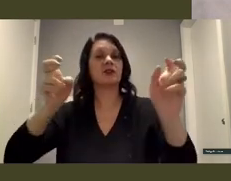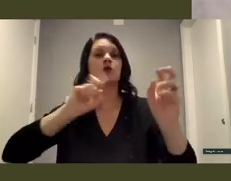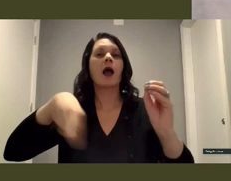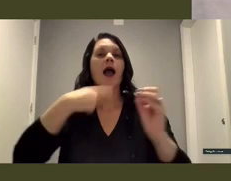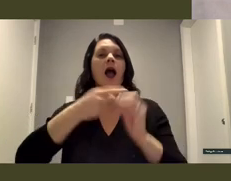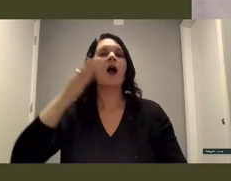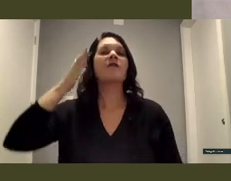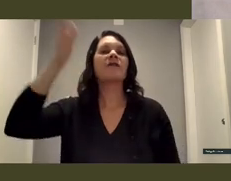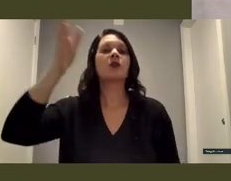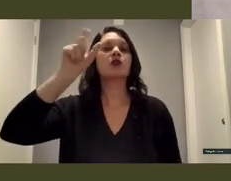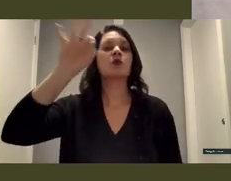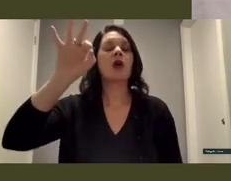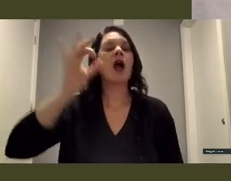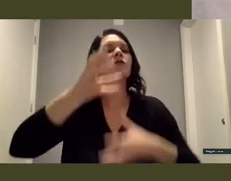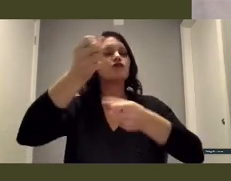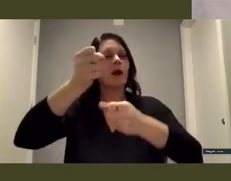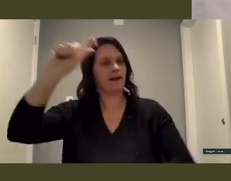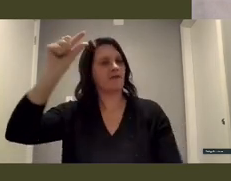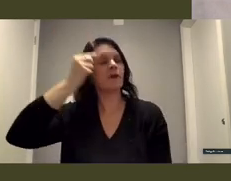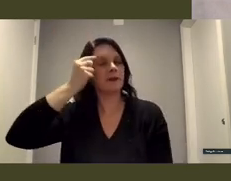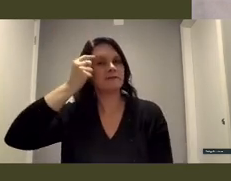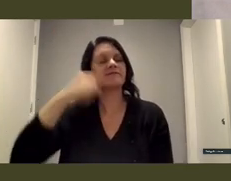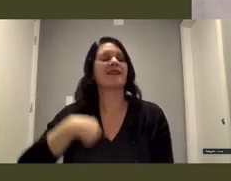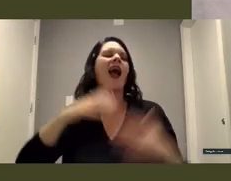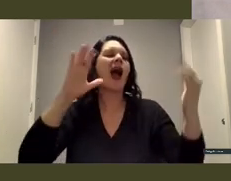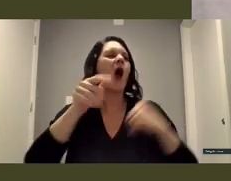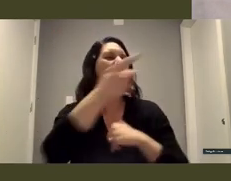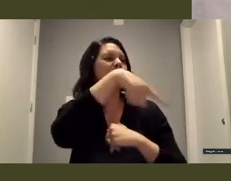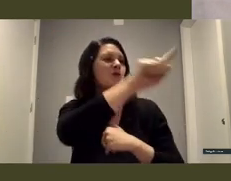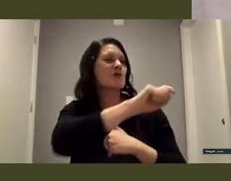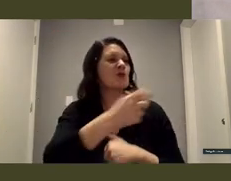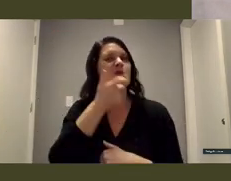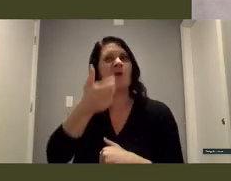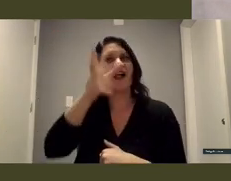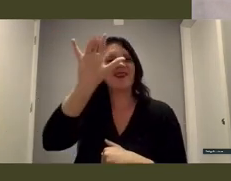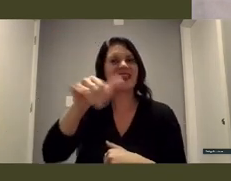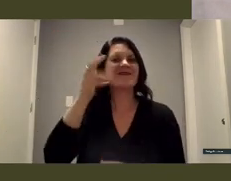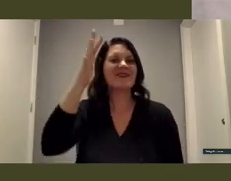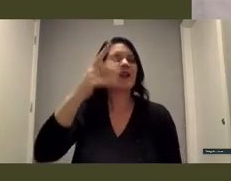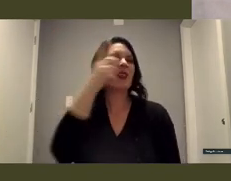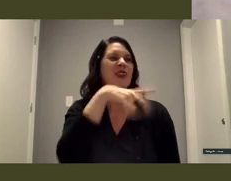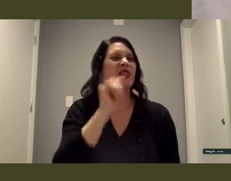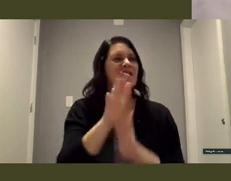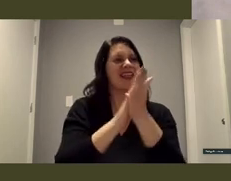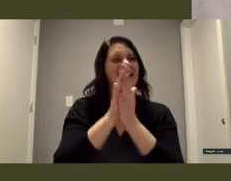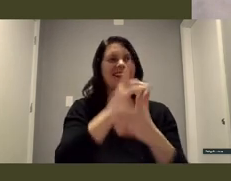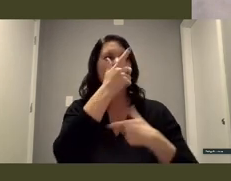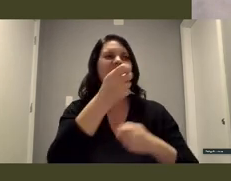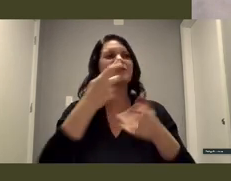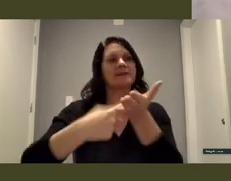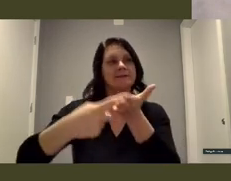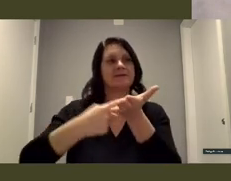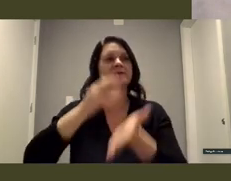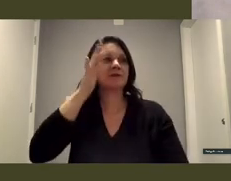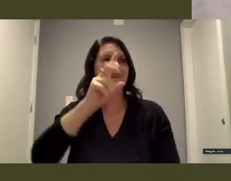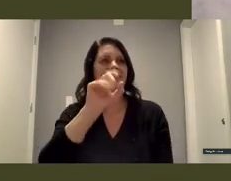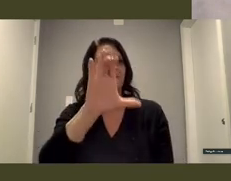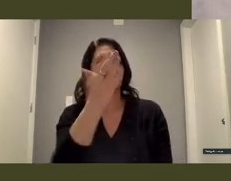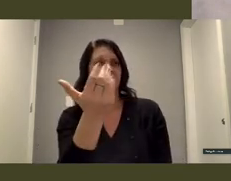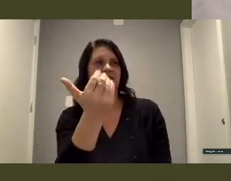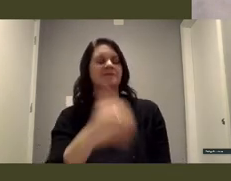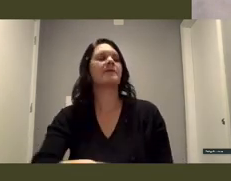trust government. I do hope that you can tune in for what looks like a very interesting discussion to come. Thank you for your